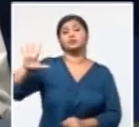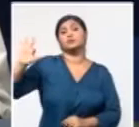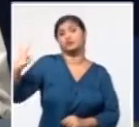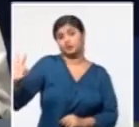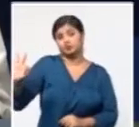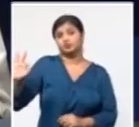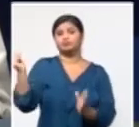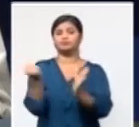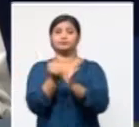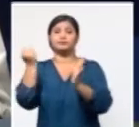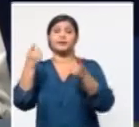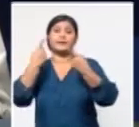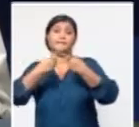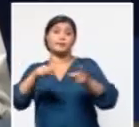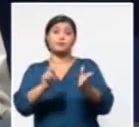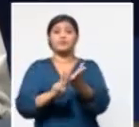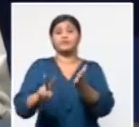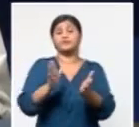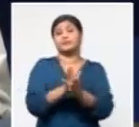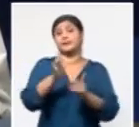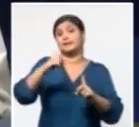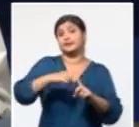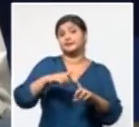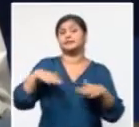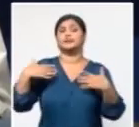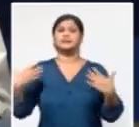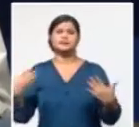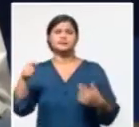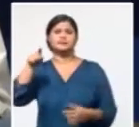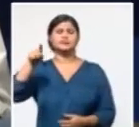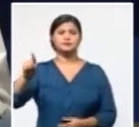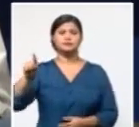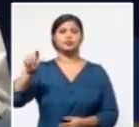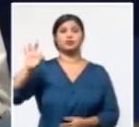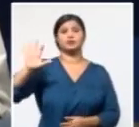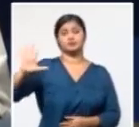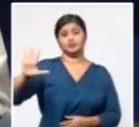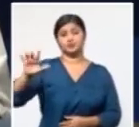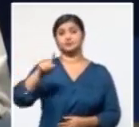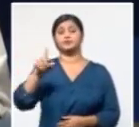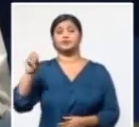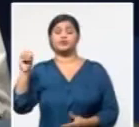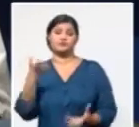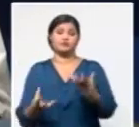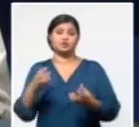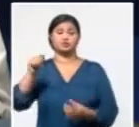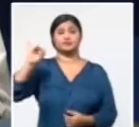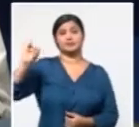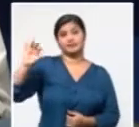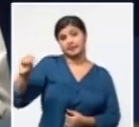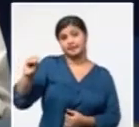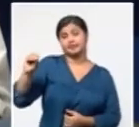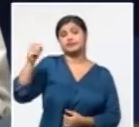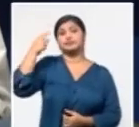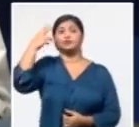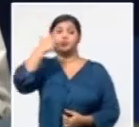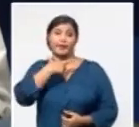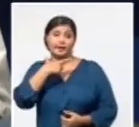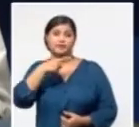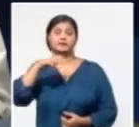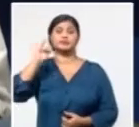2,258, Matanzas 185, Cienfuegos 70 samples, Ciego de Ávila